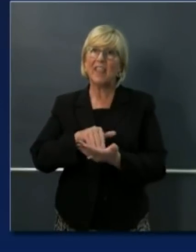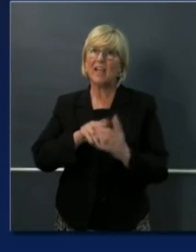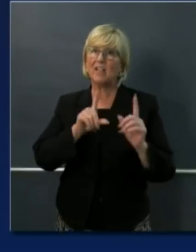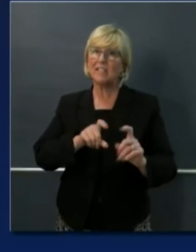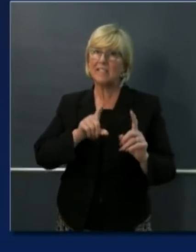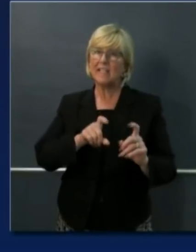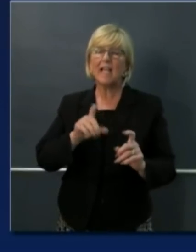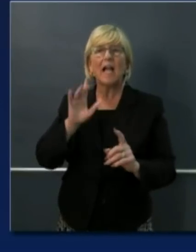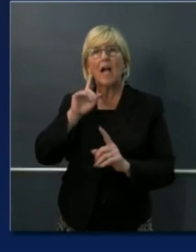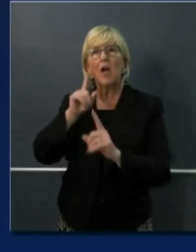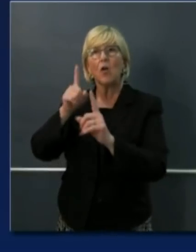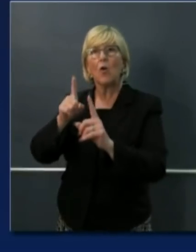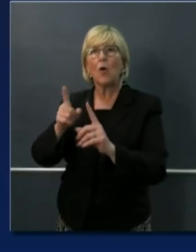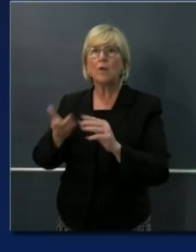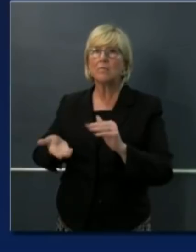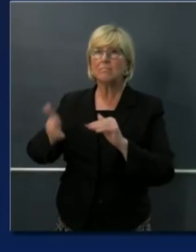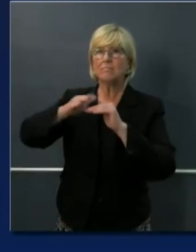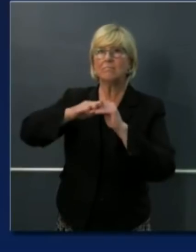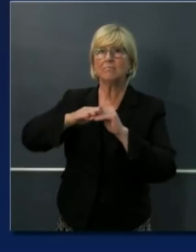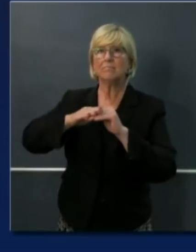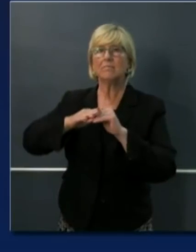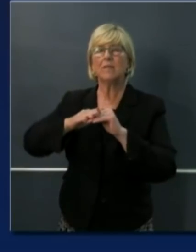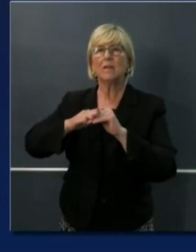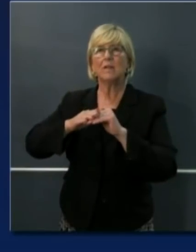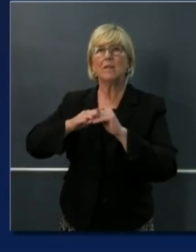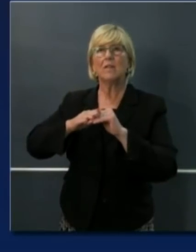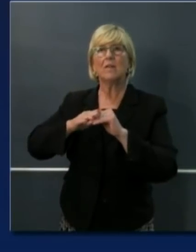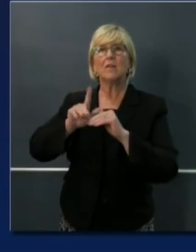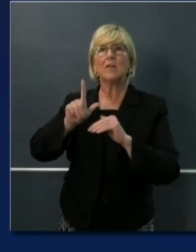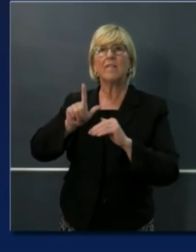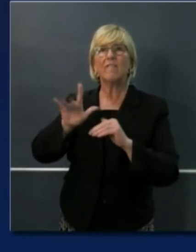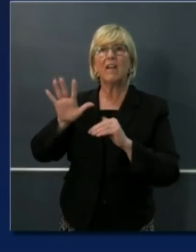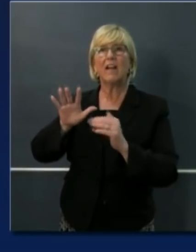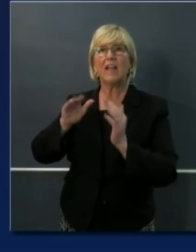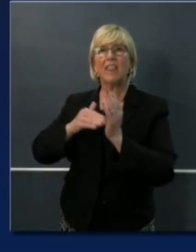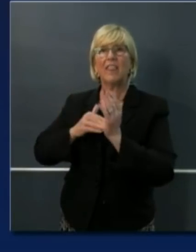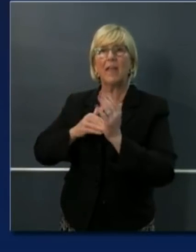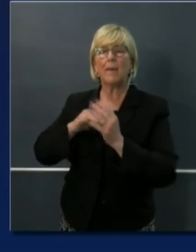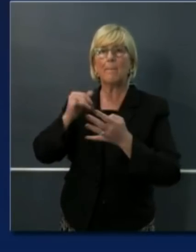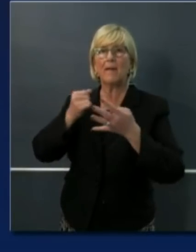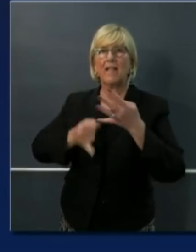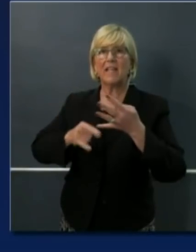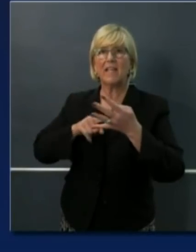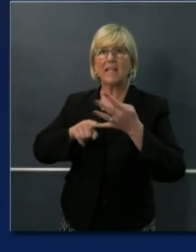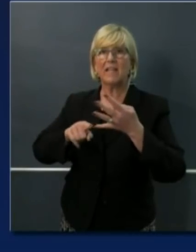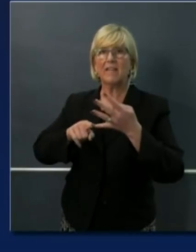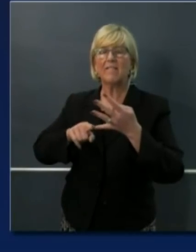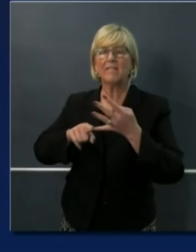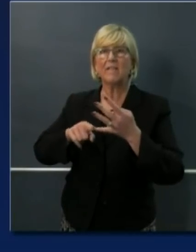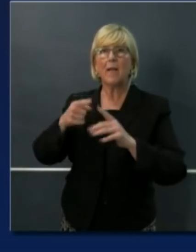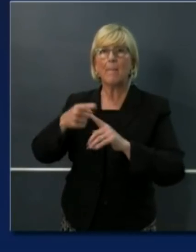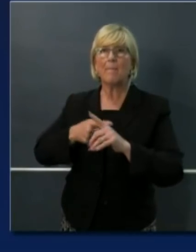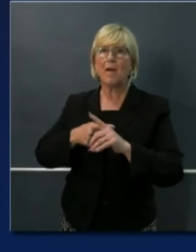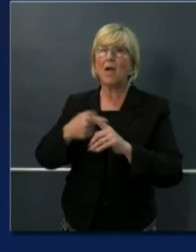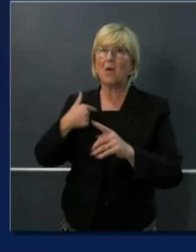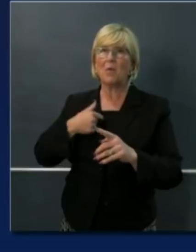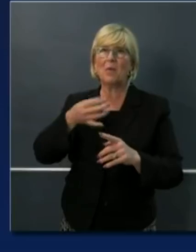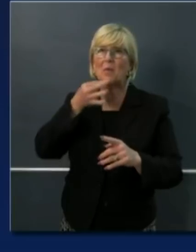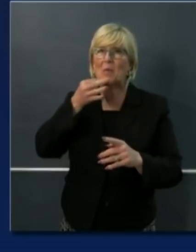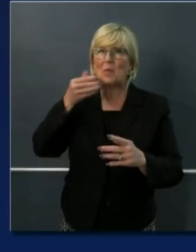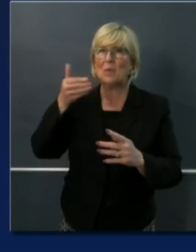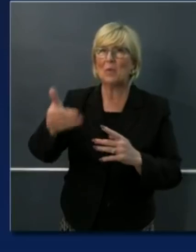the goal and our confidence that we will be able to accelerate towards 25,000. That is on our way to getting to that